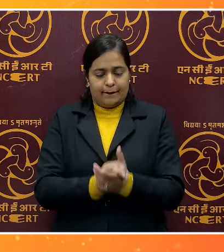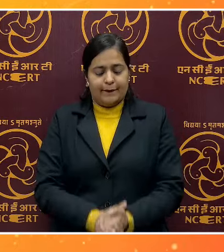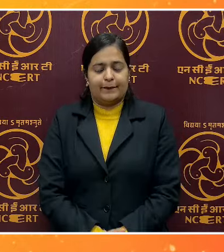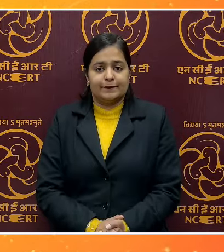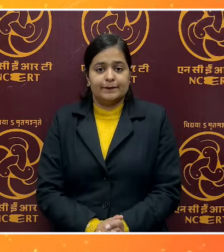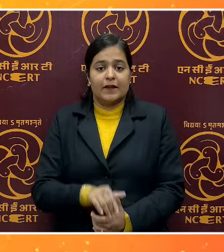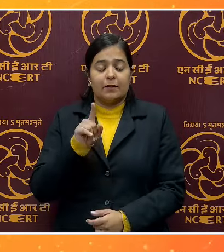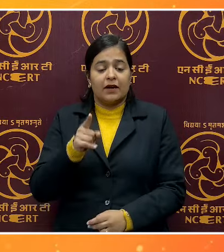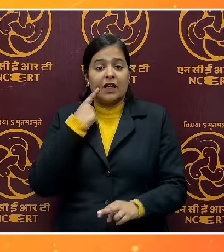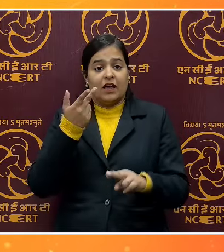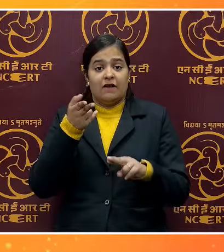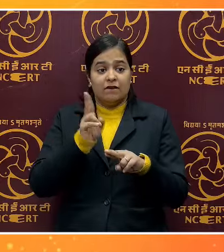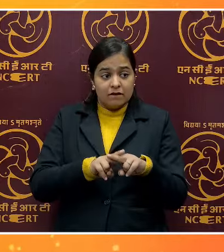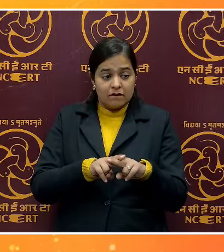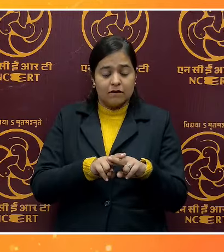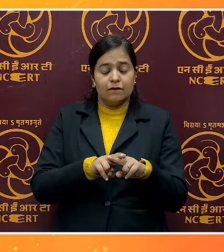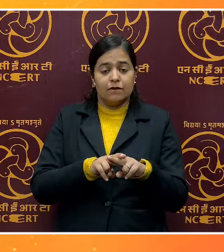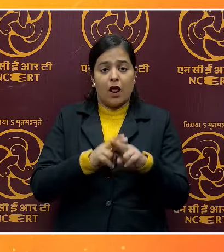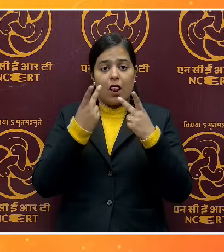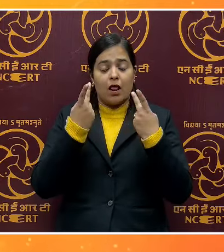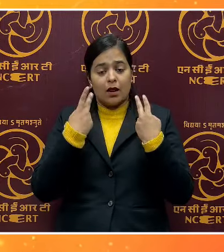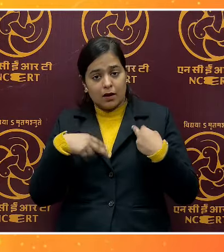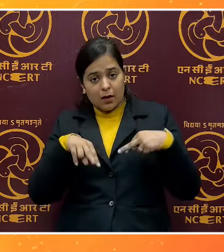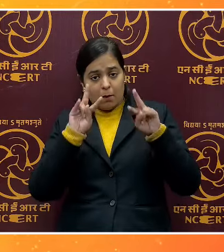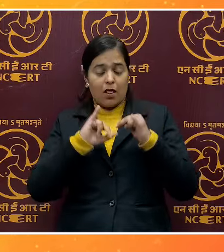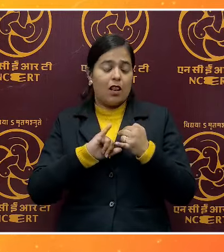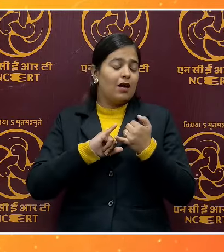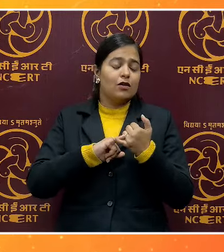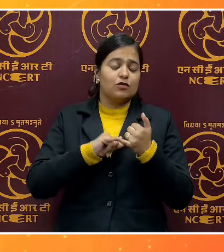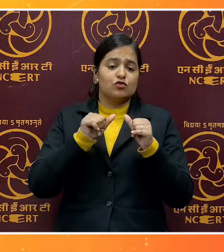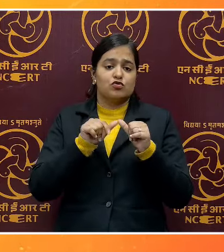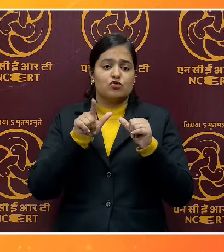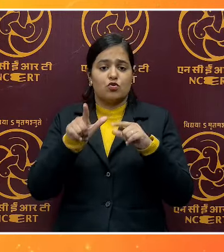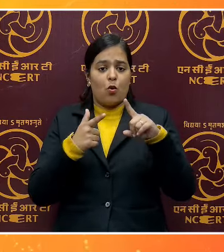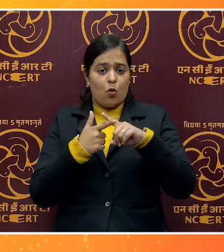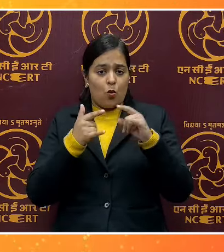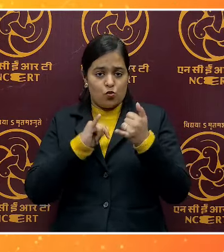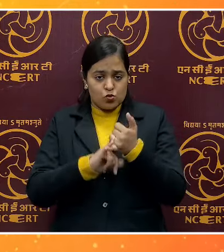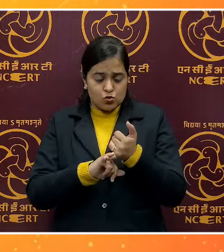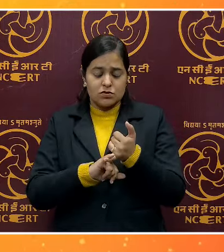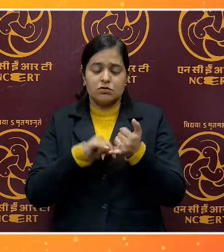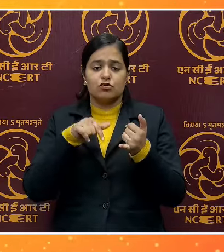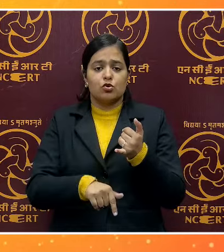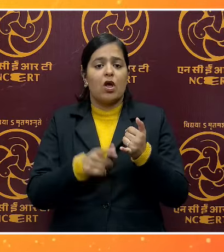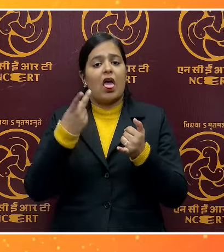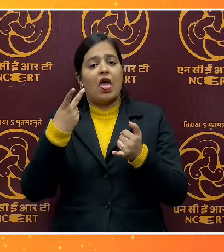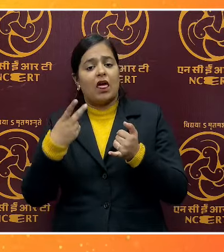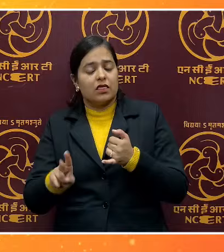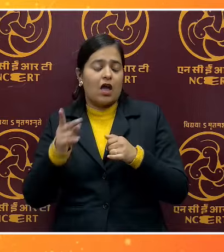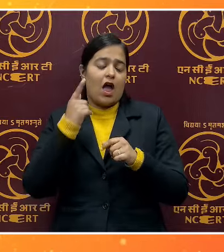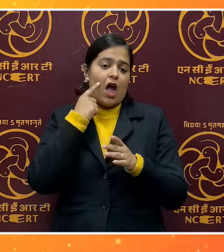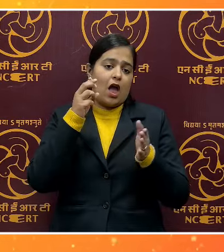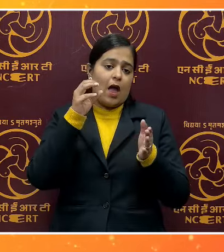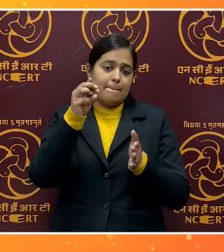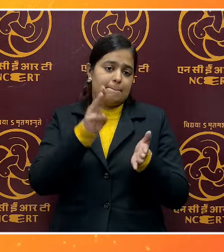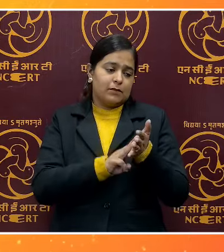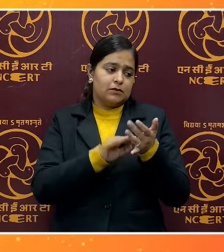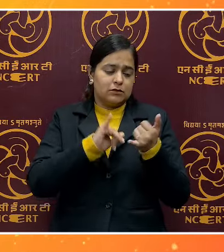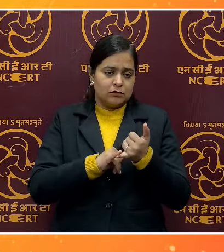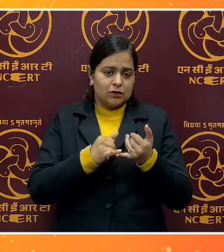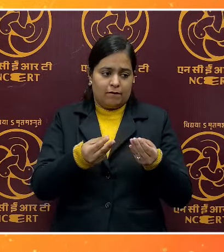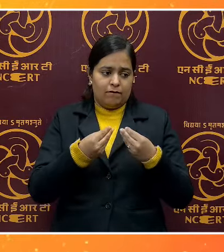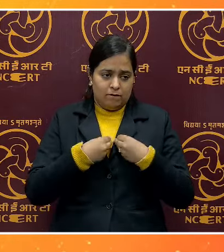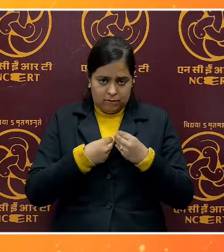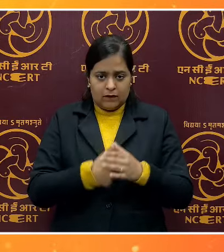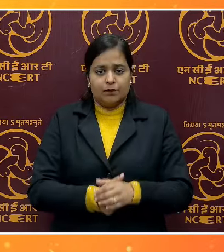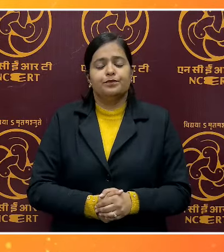But in case of double salts on solutions, it will just ionize and giving different kind of ions. There is no such kind